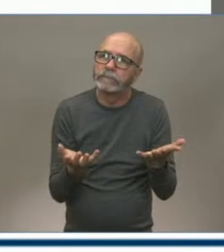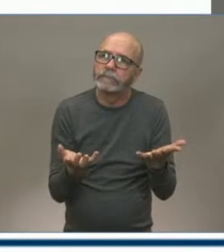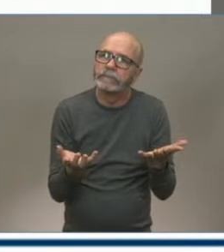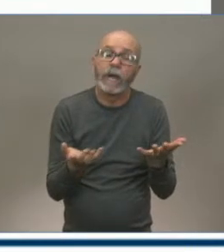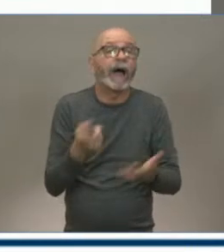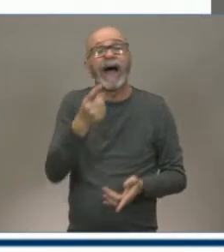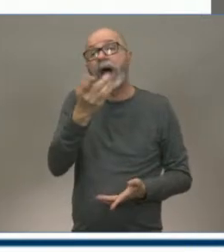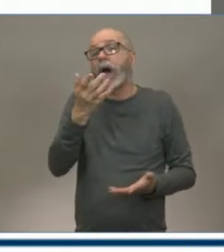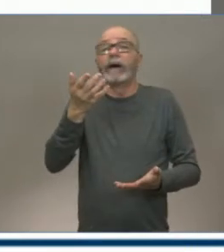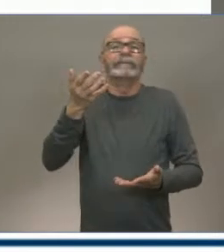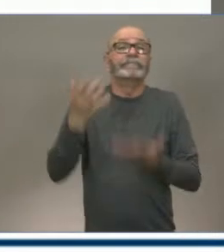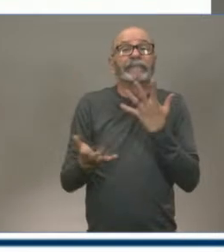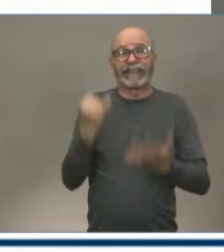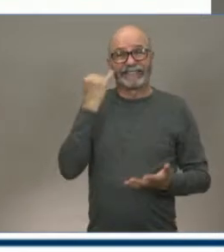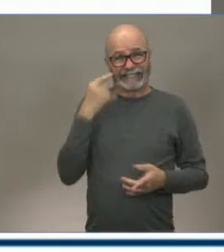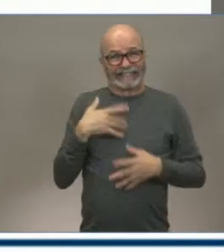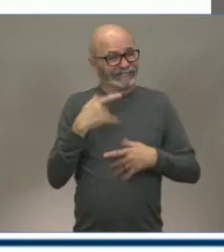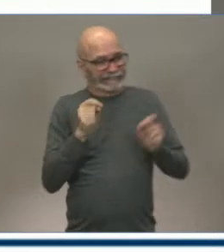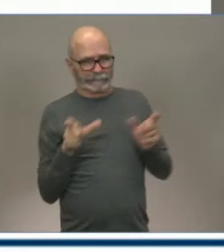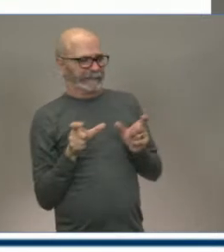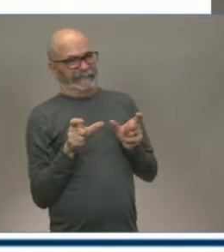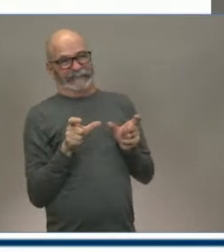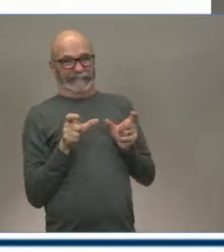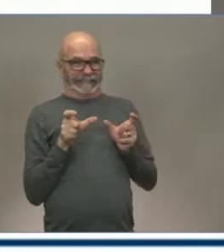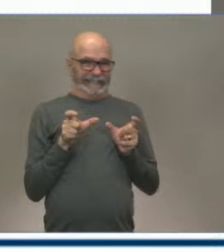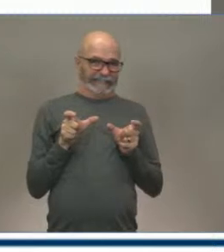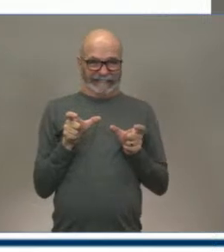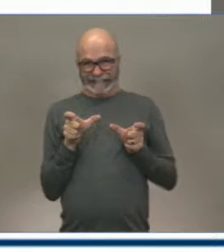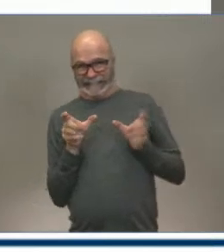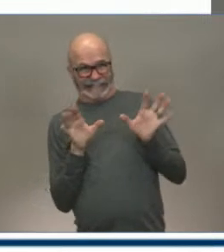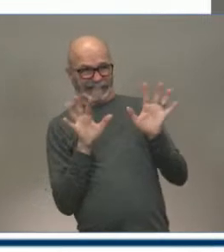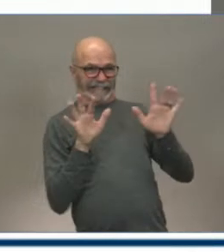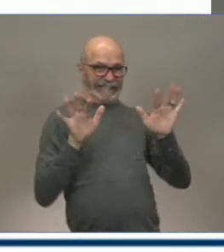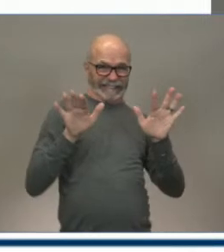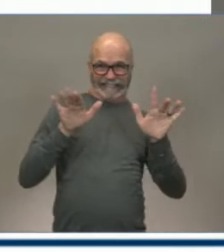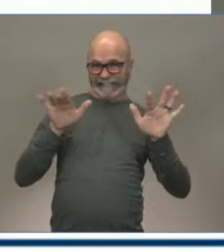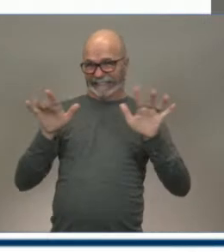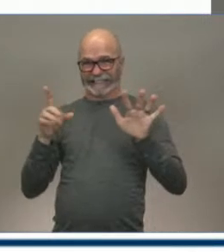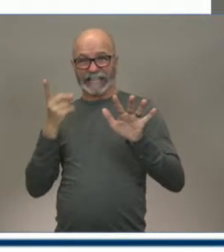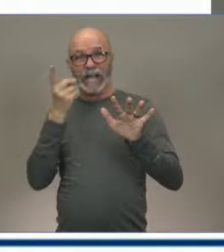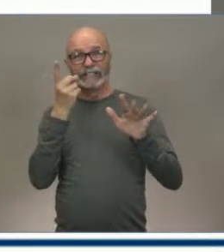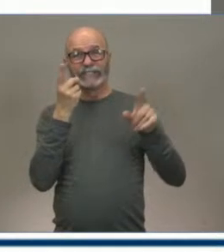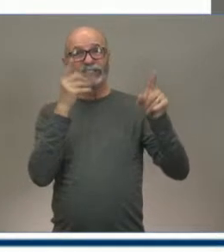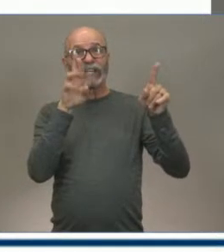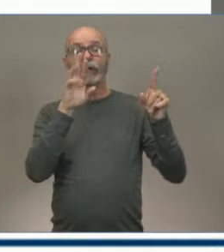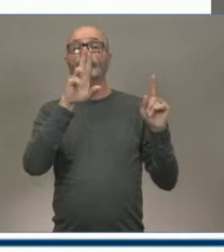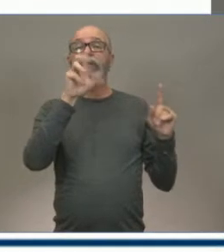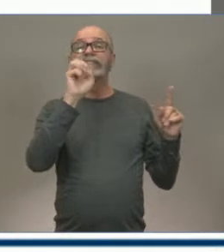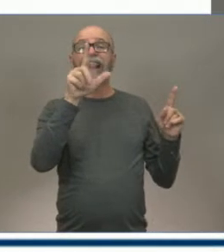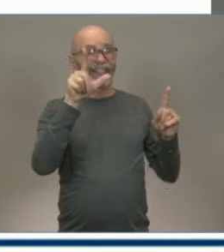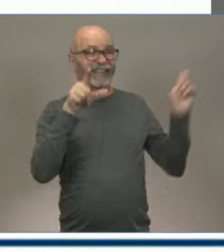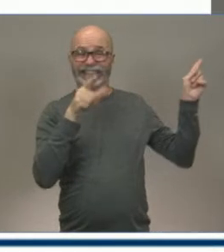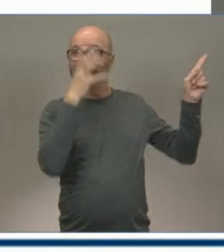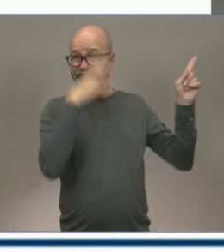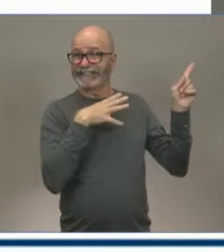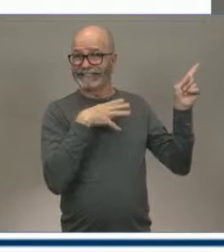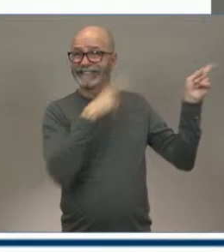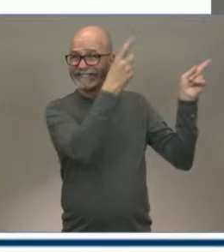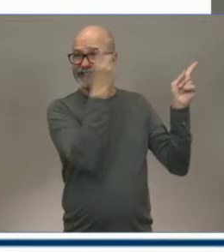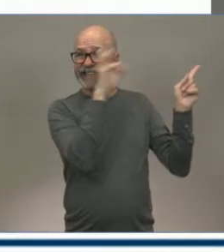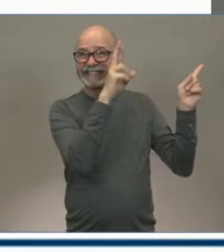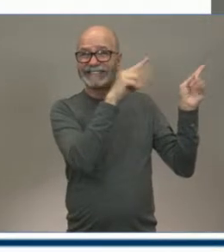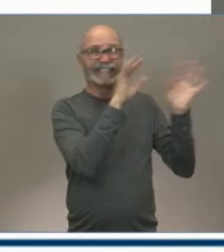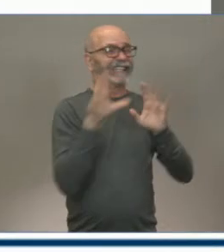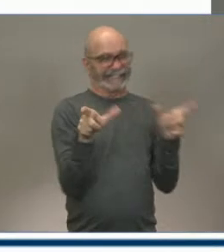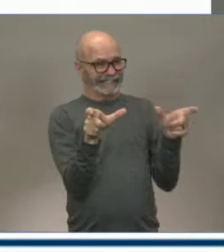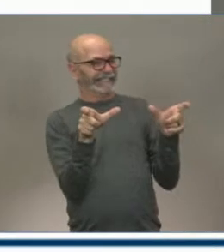controlled situation like we've had to be, as Dr. Russell said yesterday, a very grim situation in New Brunswick. The same thing happened a few